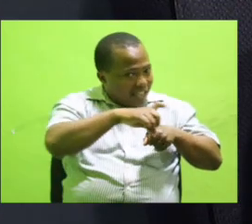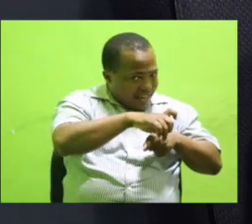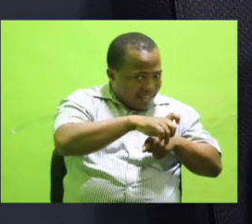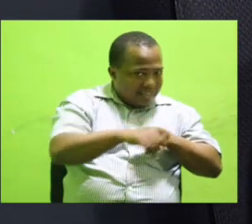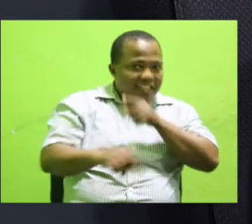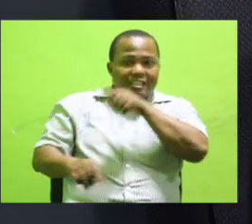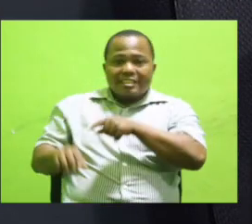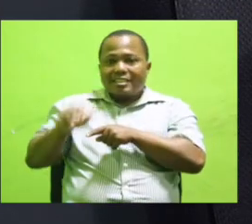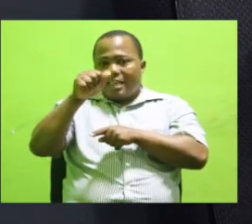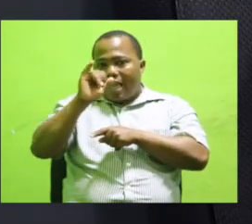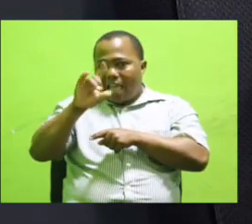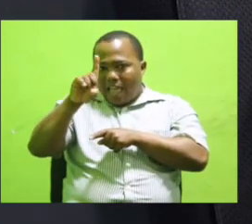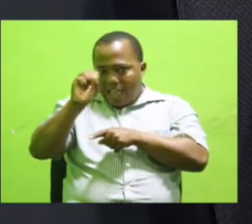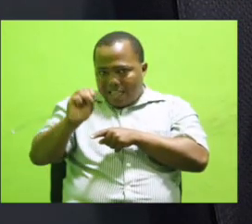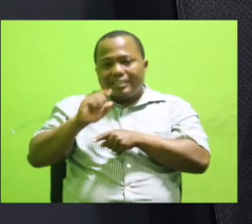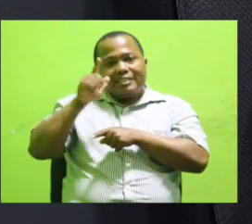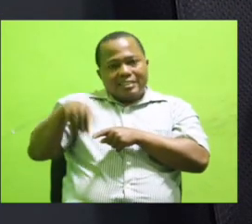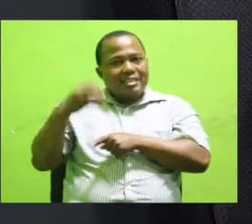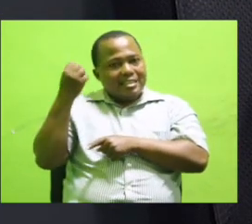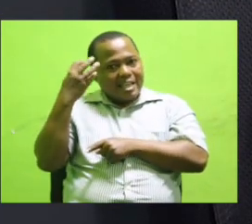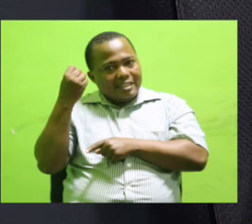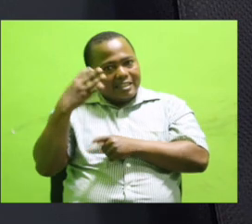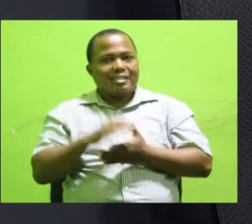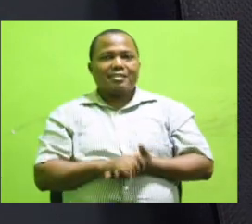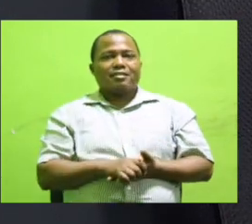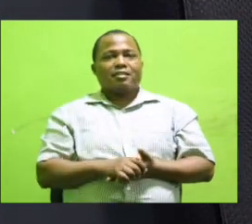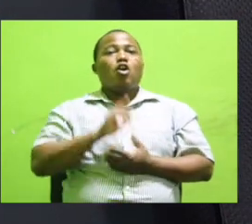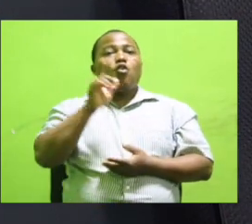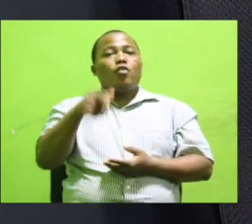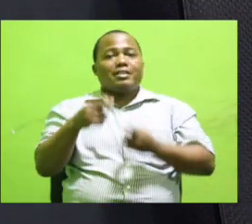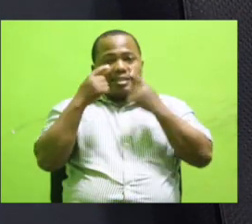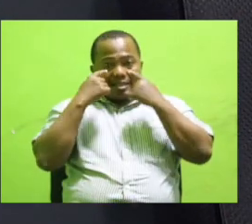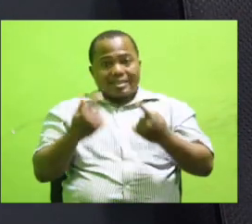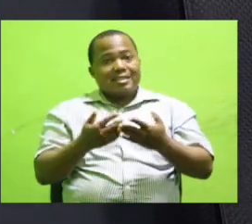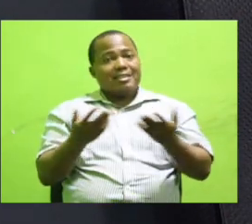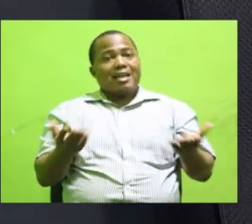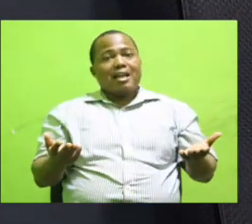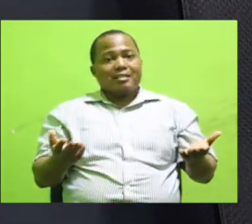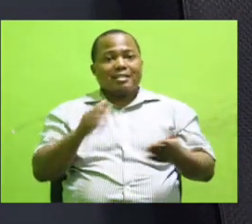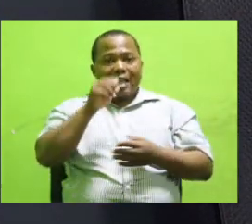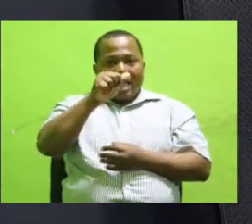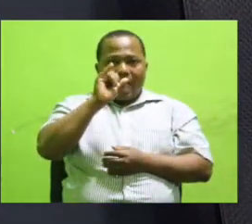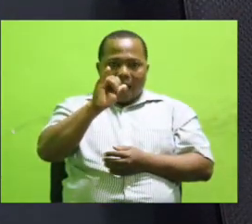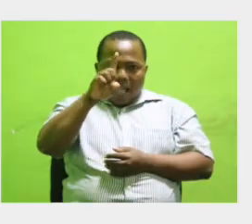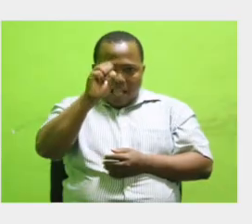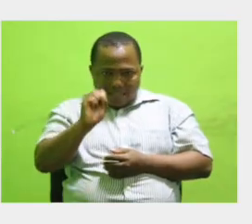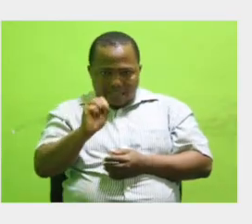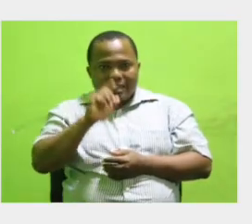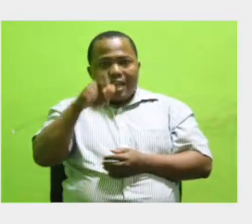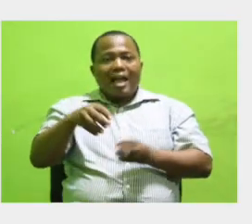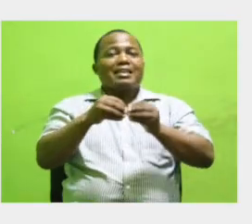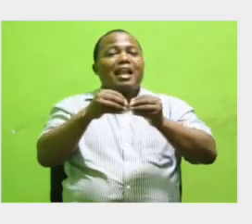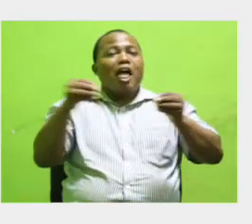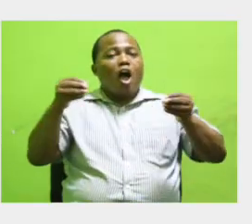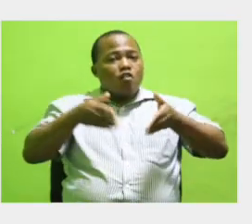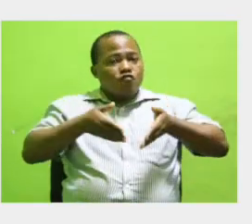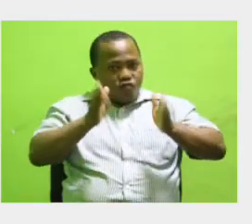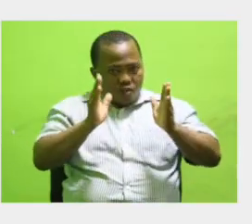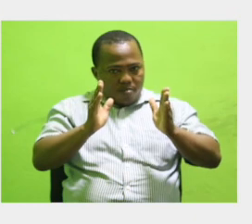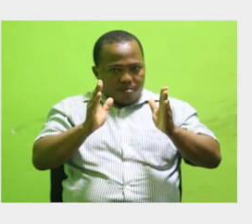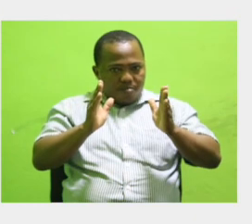fungi. That STIs do not have a singular mode of